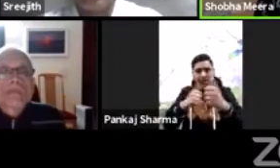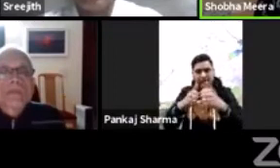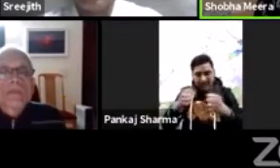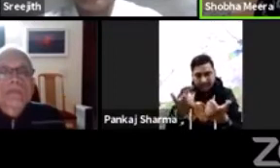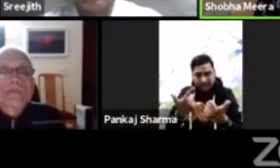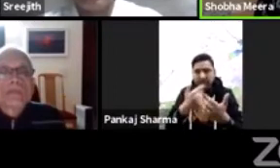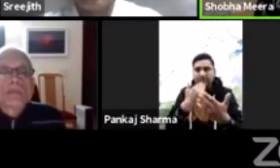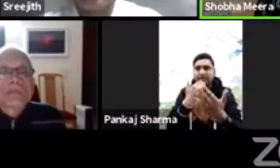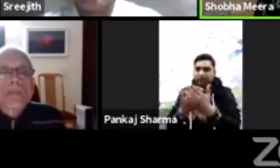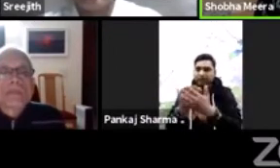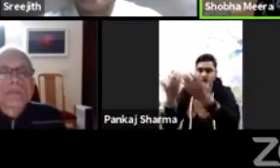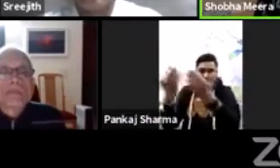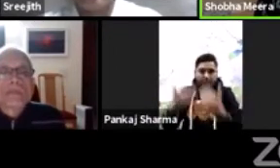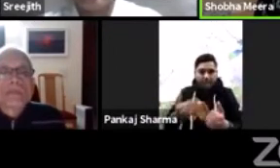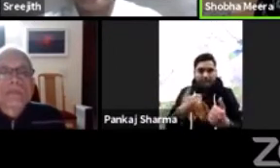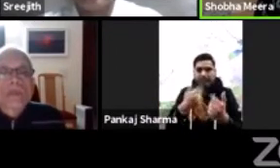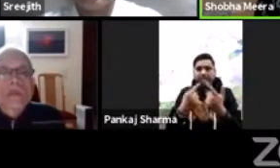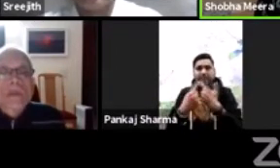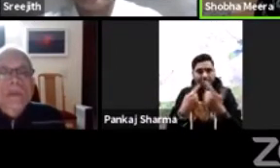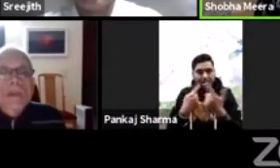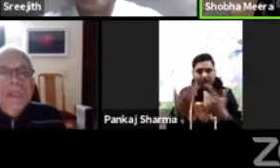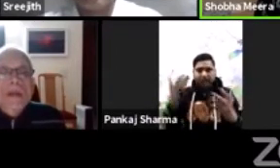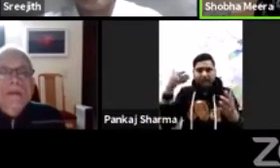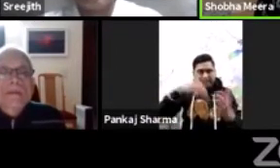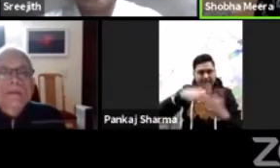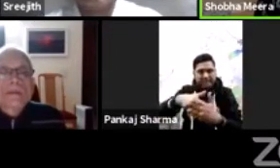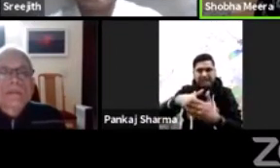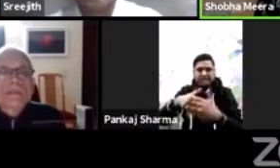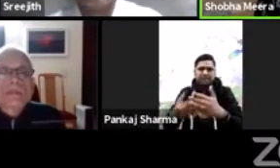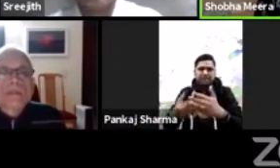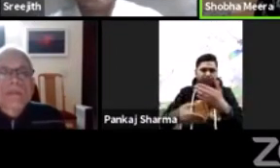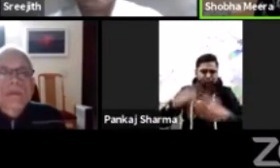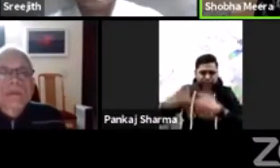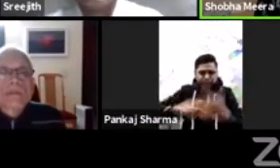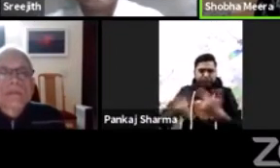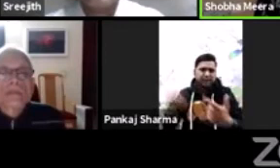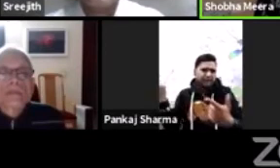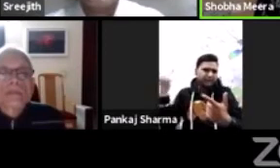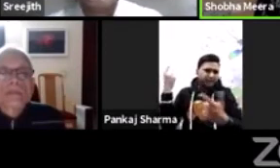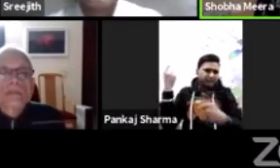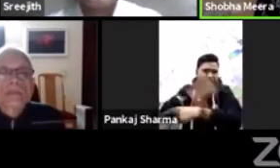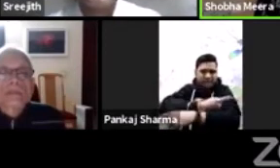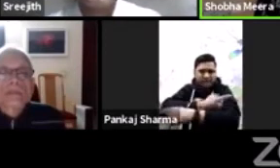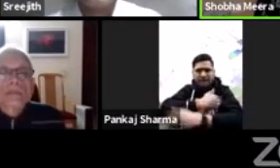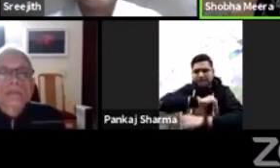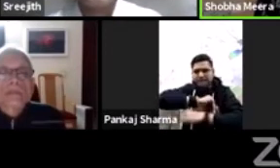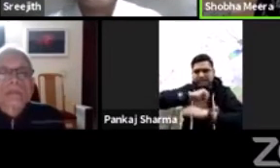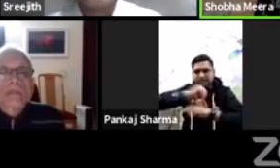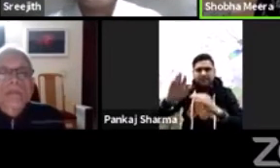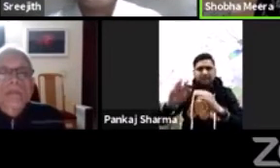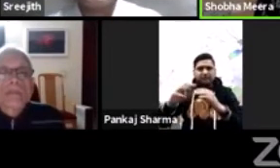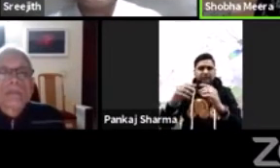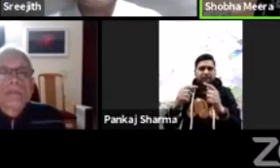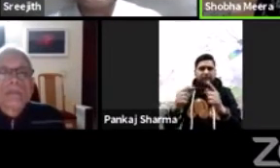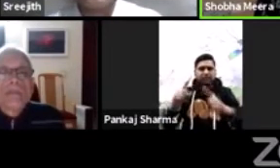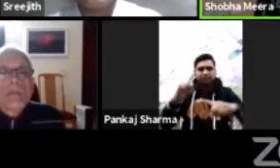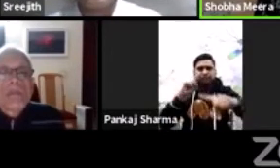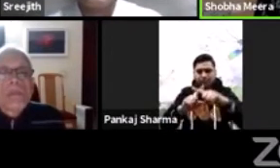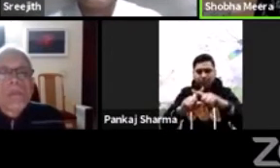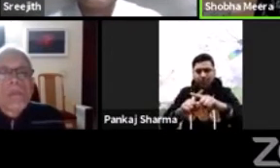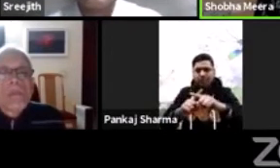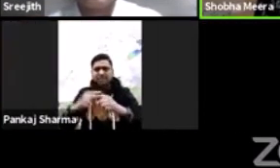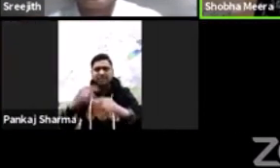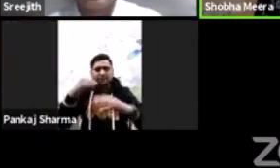more pervasive with every passing day, and the impact, it can have a great positive impact in solving many, many